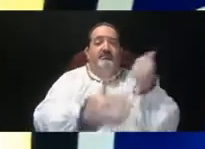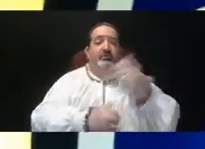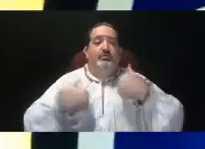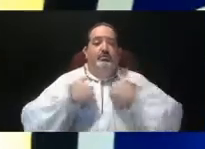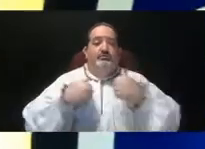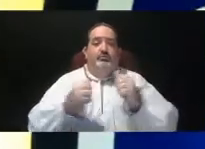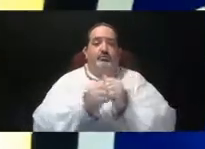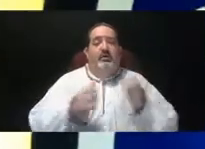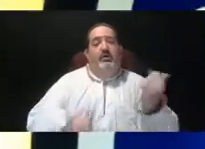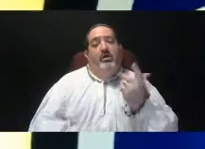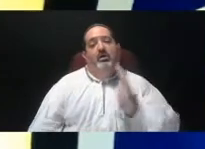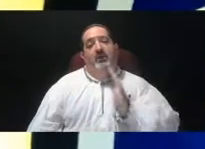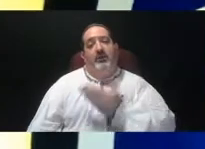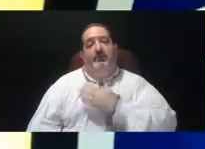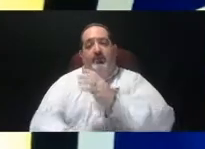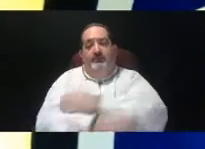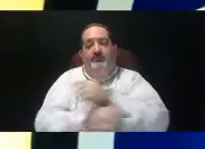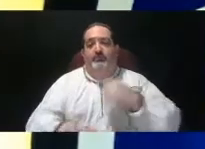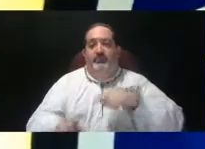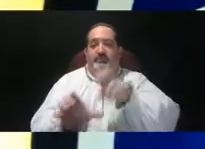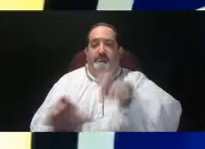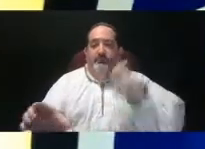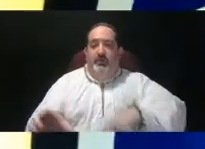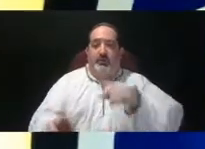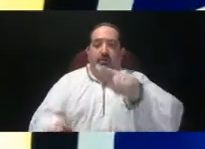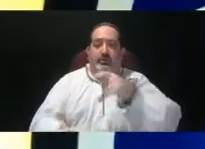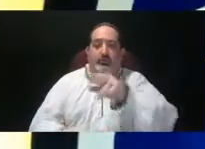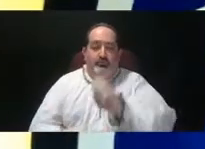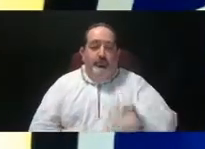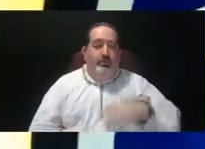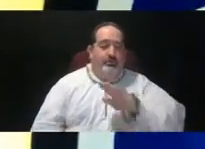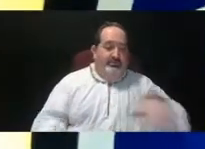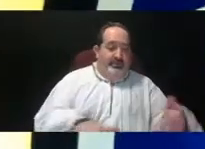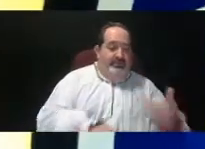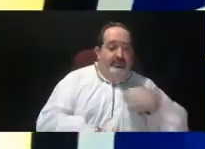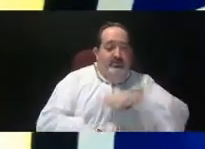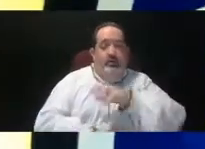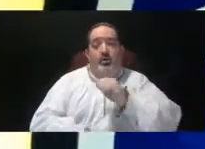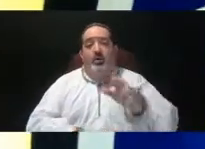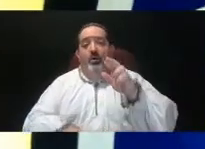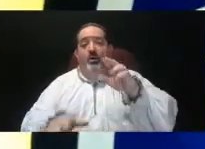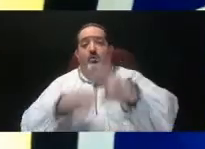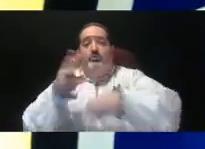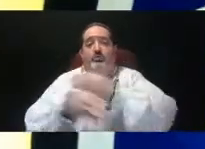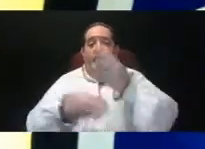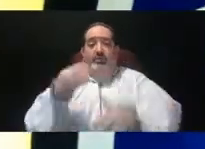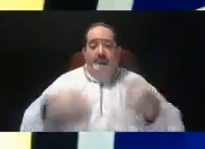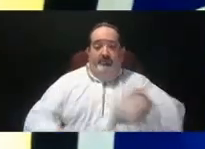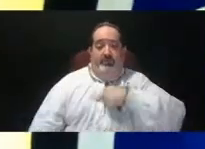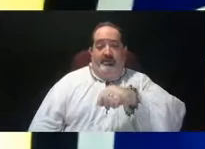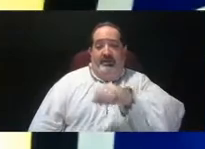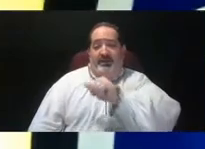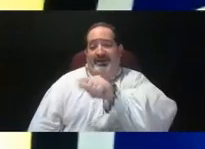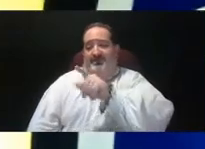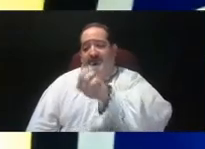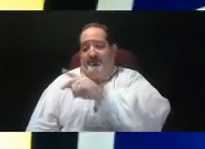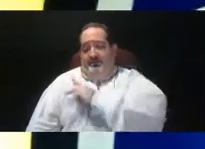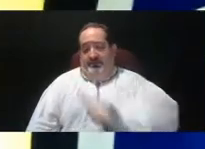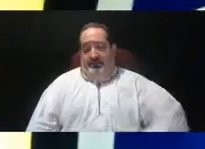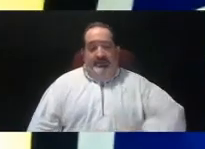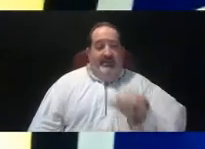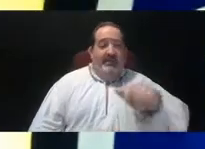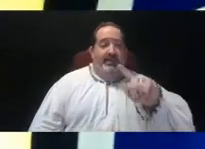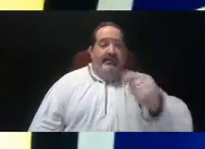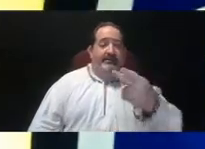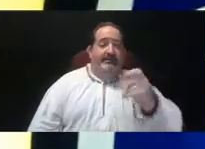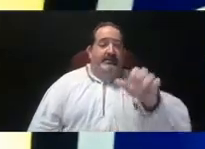power, until we depart from our throne, death take us, or the world end. So say we, Alexander, King of Caid. So say we, Tahira,